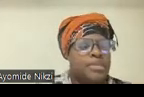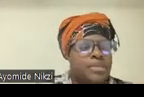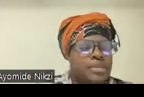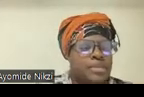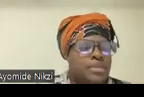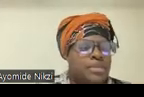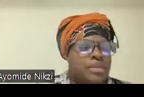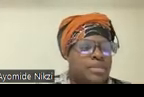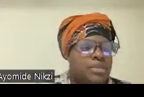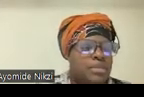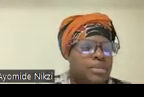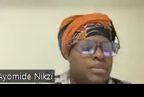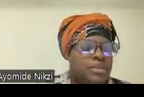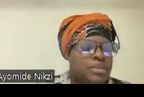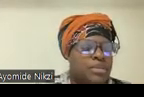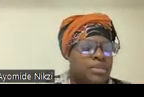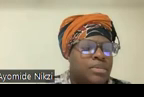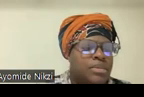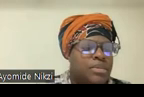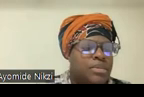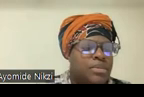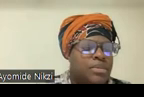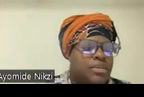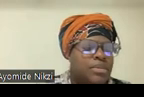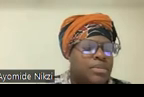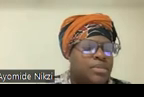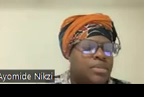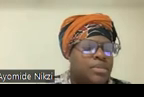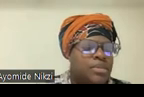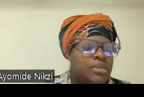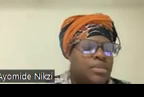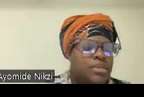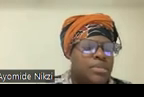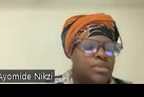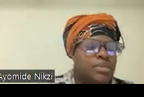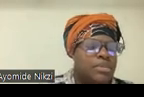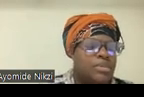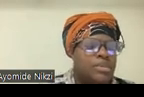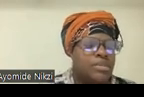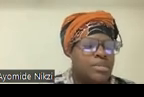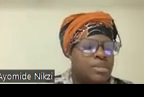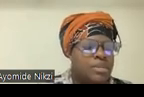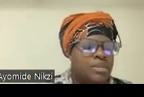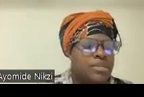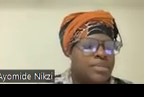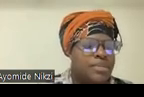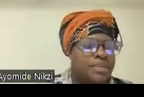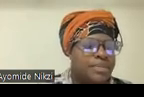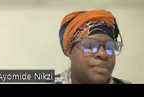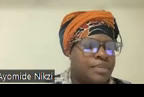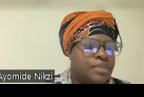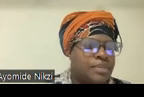allowed by law and policy. Cases, allegations, officer and complainant